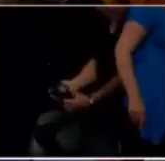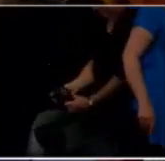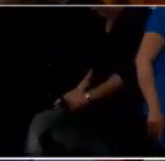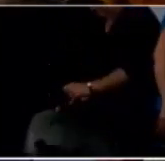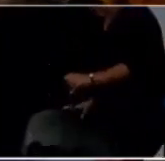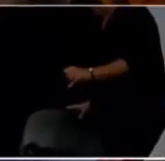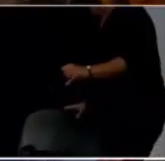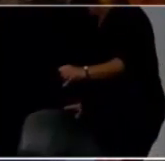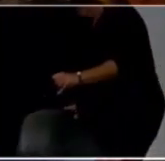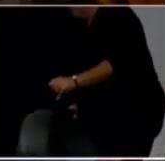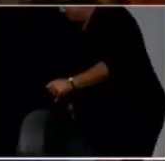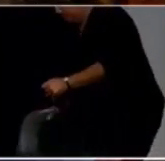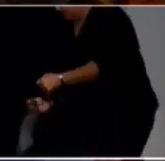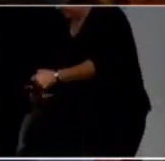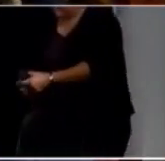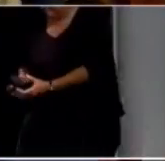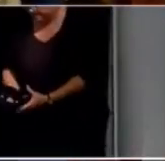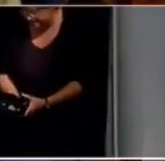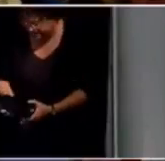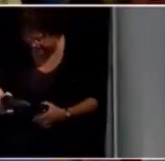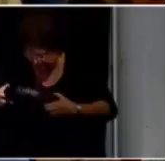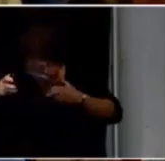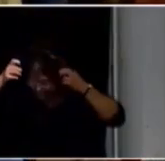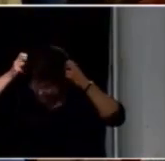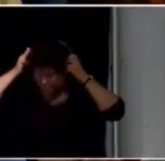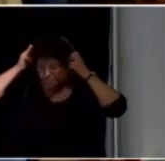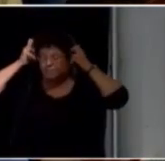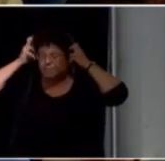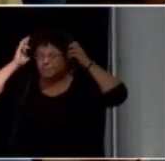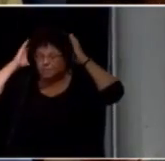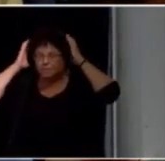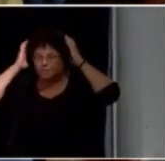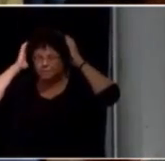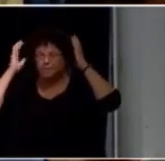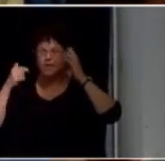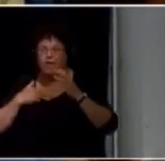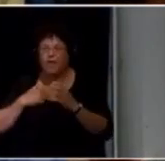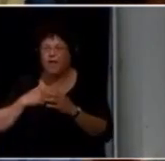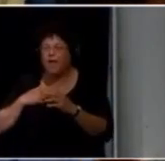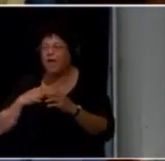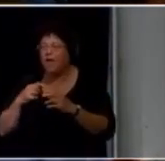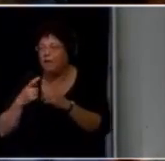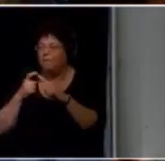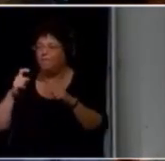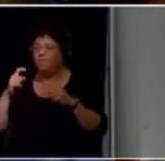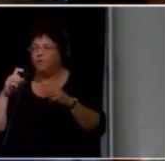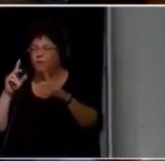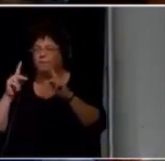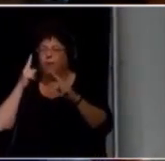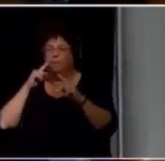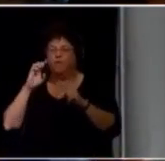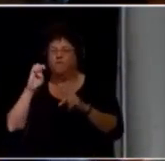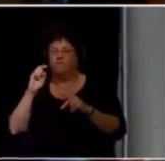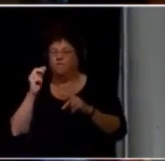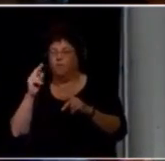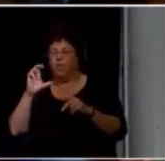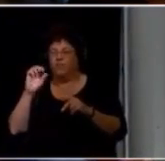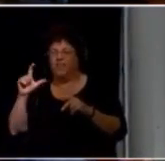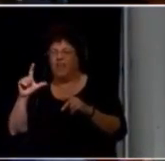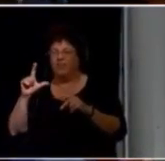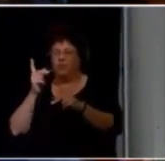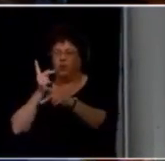I'm with People for the Ethical Treatment of Animals. We're a shareholder of Tesla's. And I have a question concerning your use of leather in your car